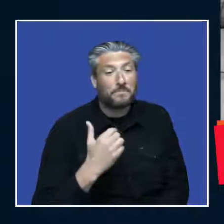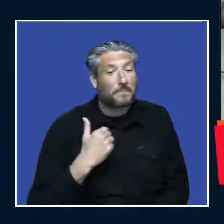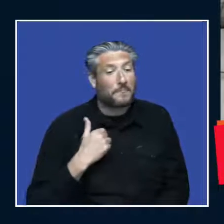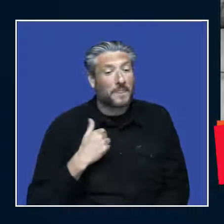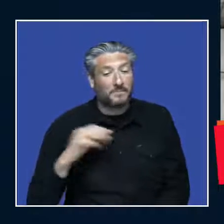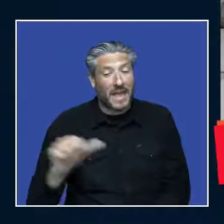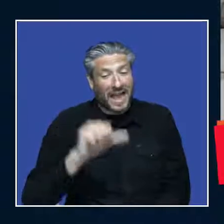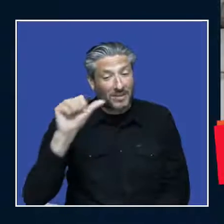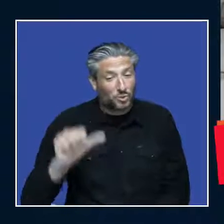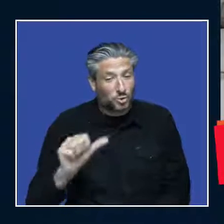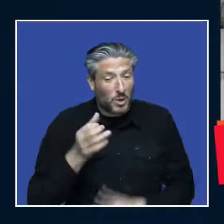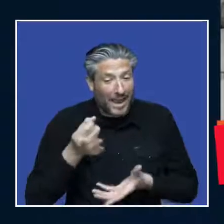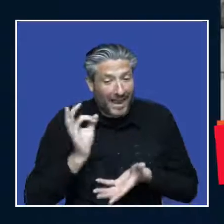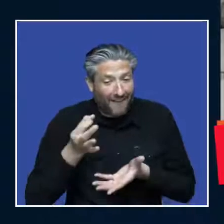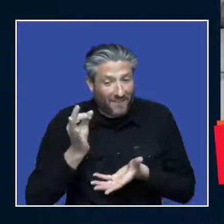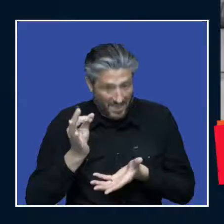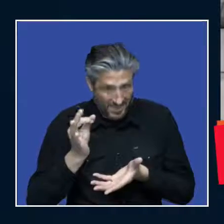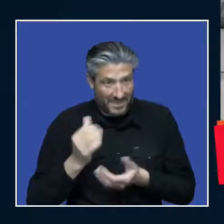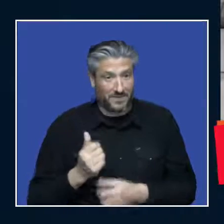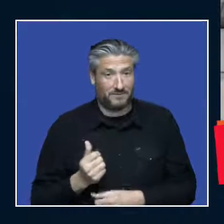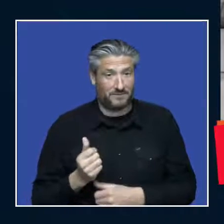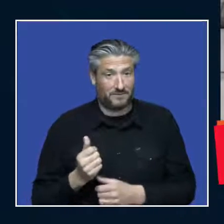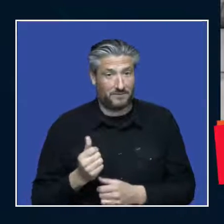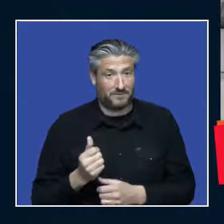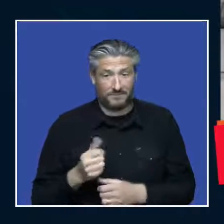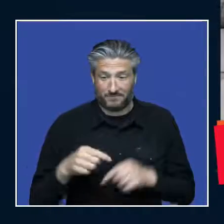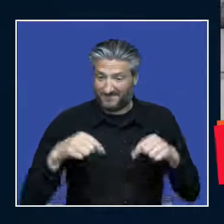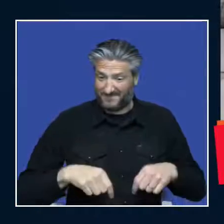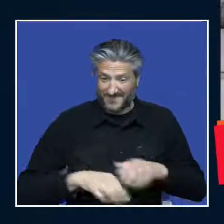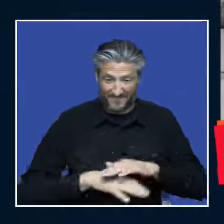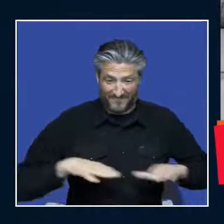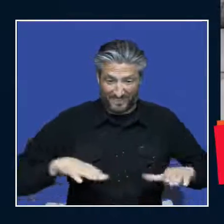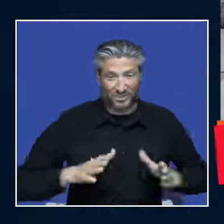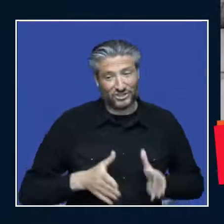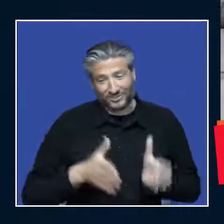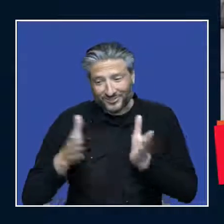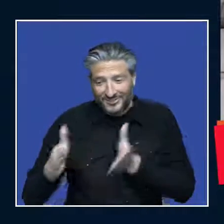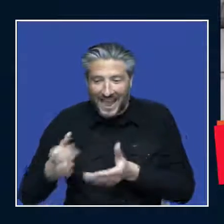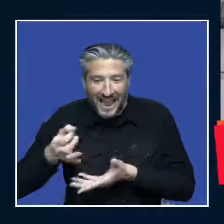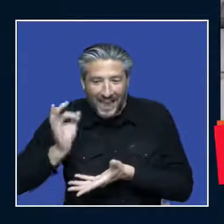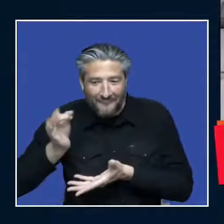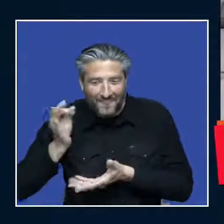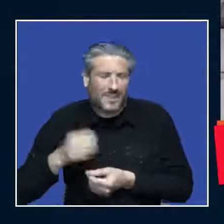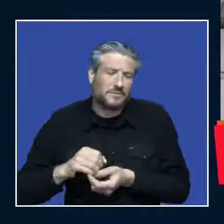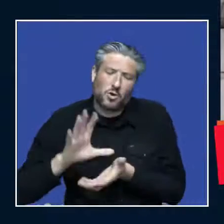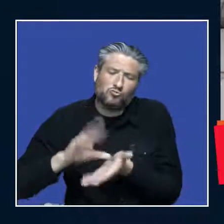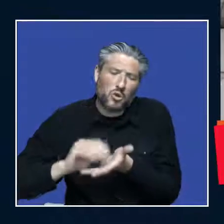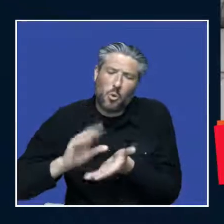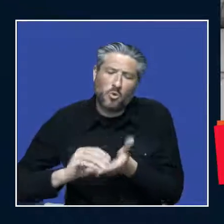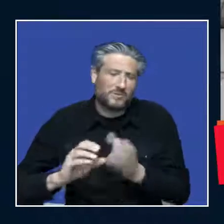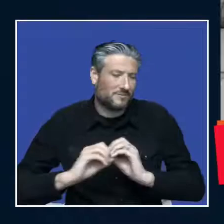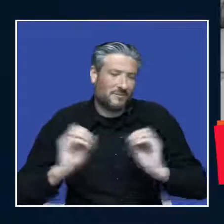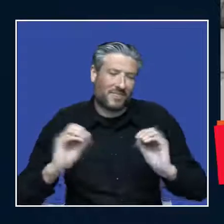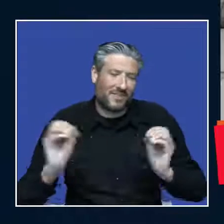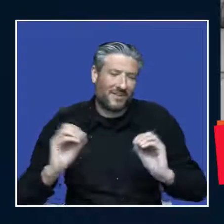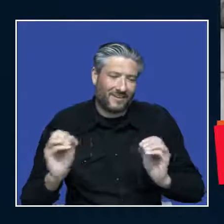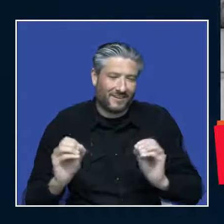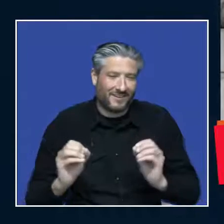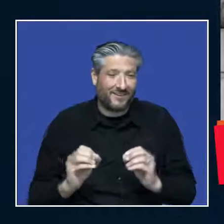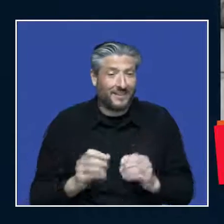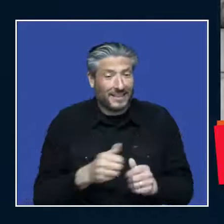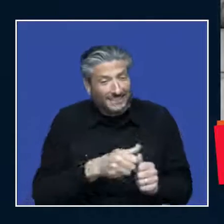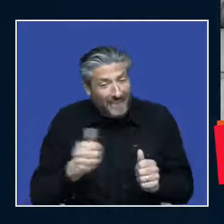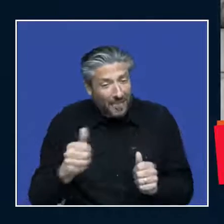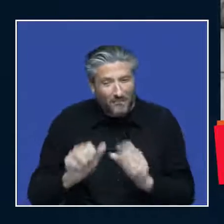Cafe after this. It's on Microsoft Teams. It's non-recorded, so please join in and ask all your questions that you're too afraid to ask